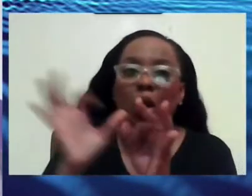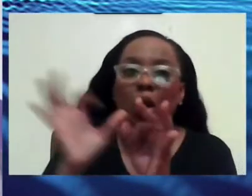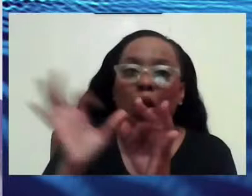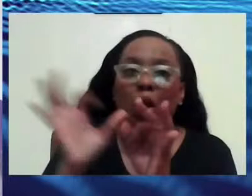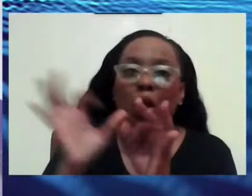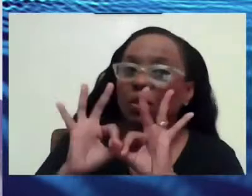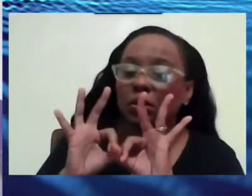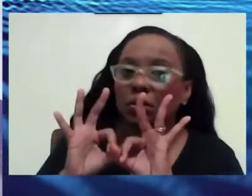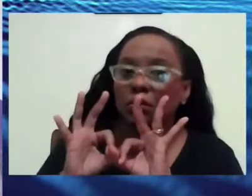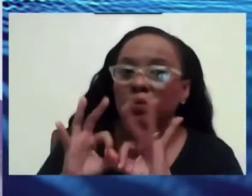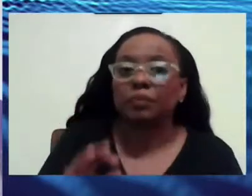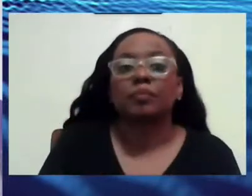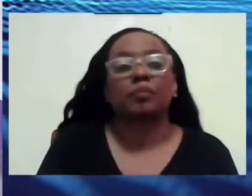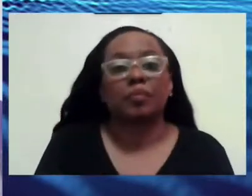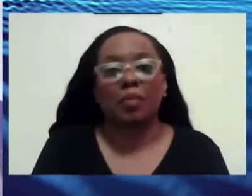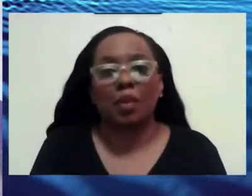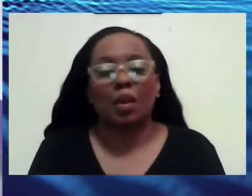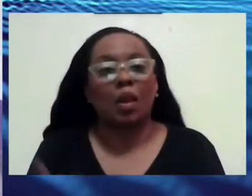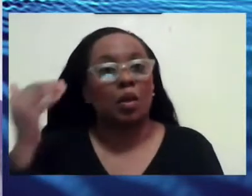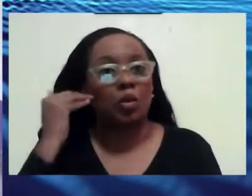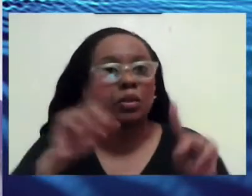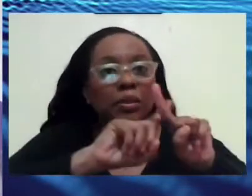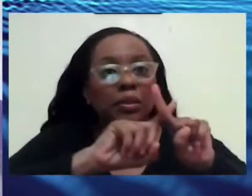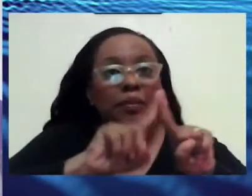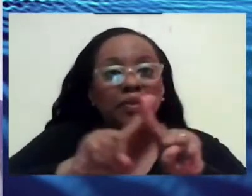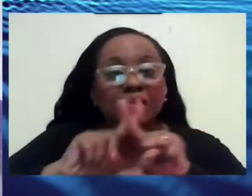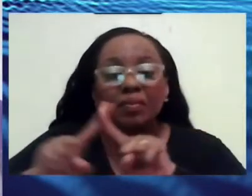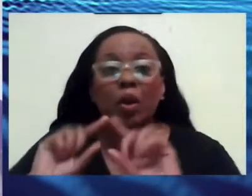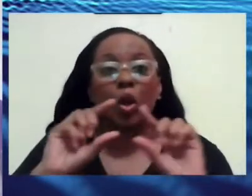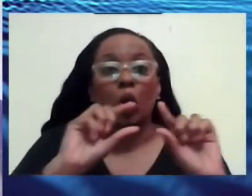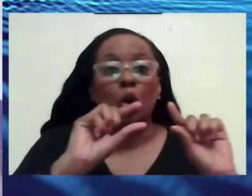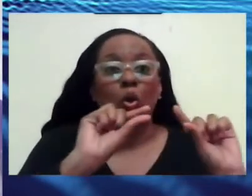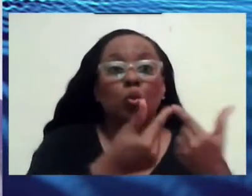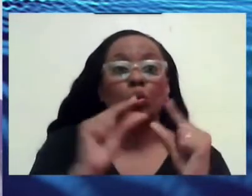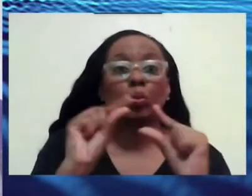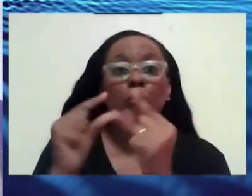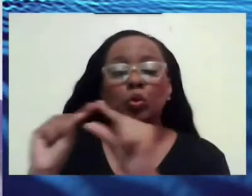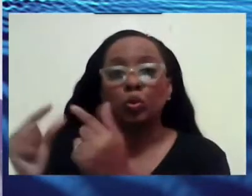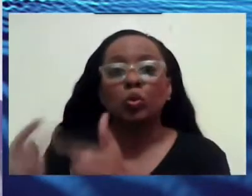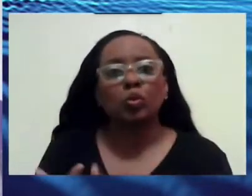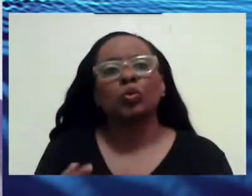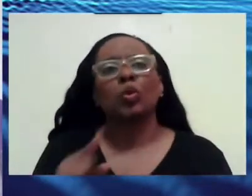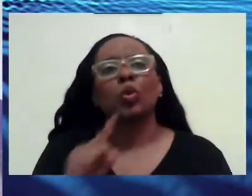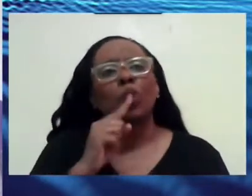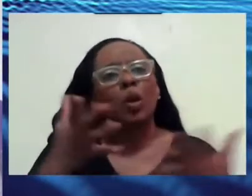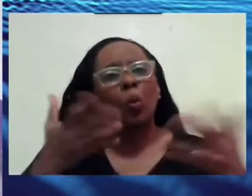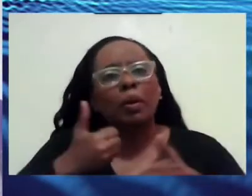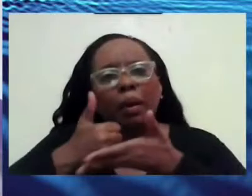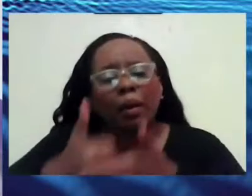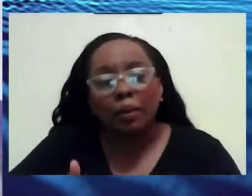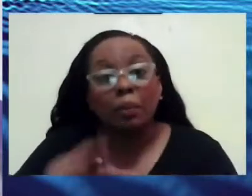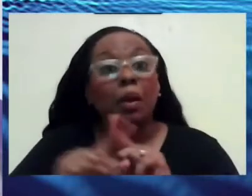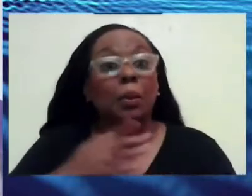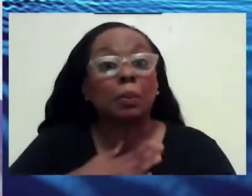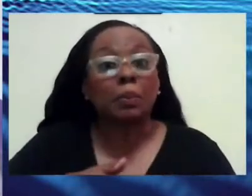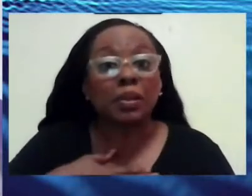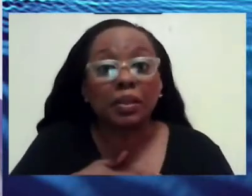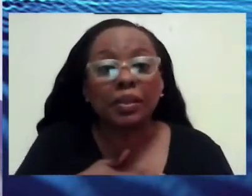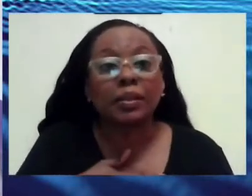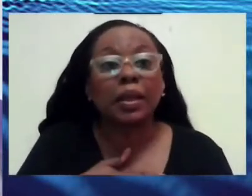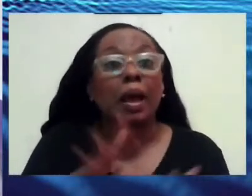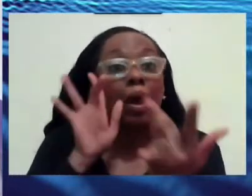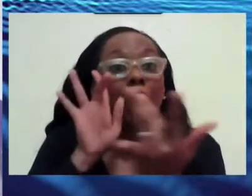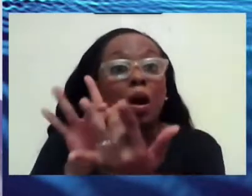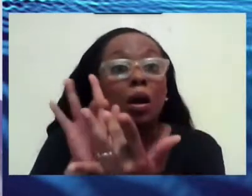you, I know there are many entities that are absolutely well-meaning, but please stay in touch with